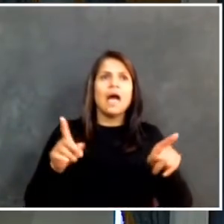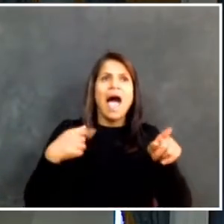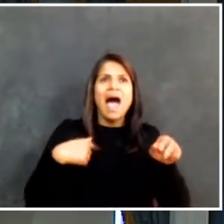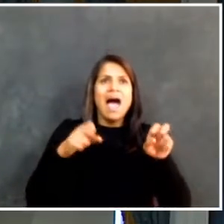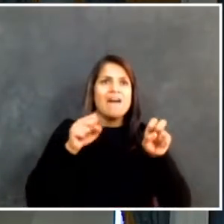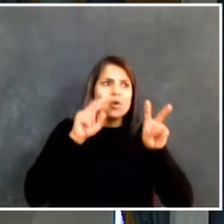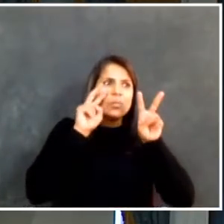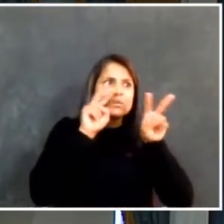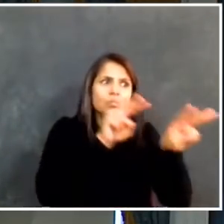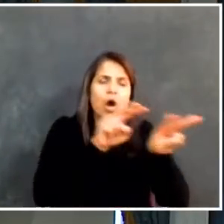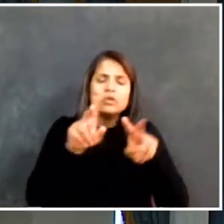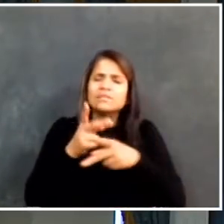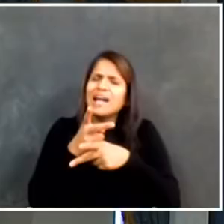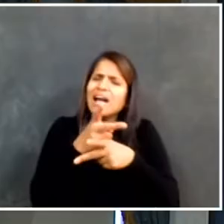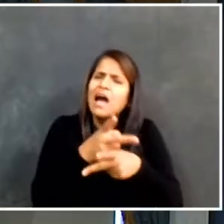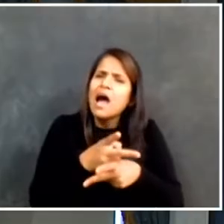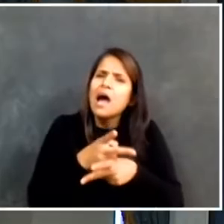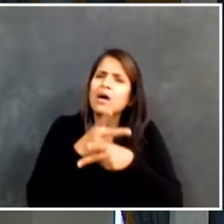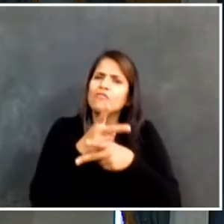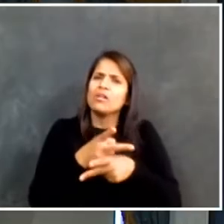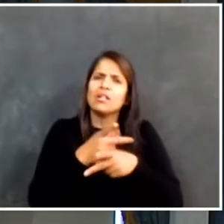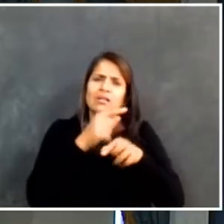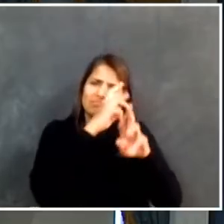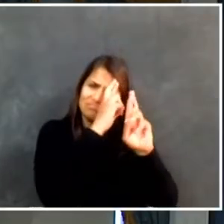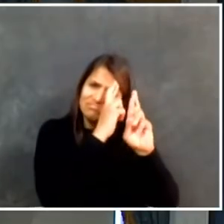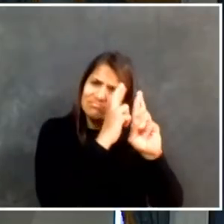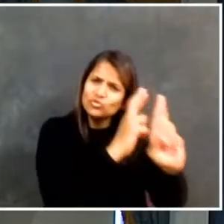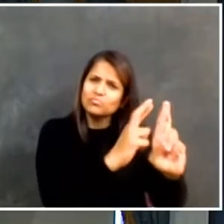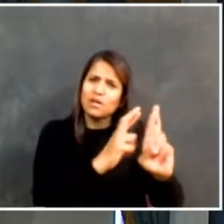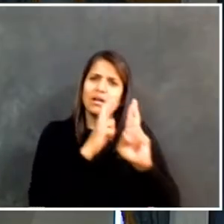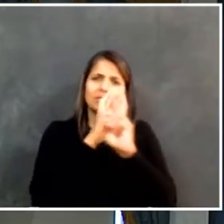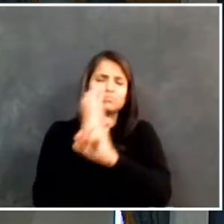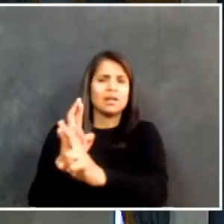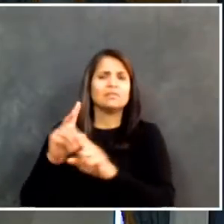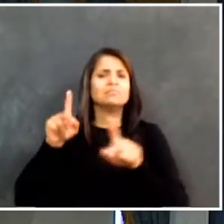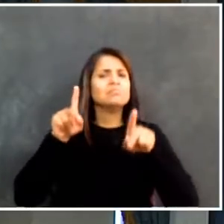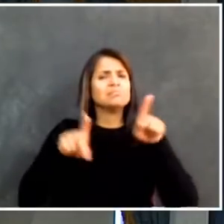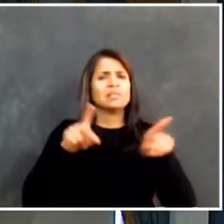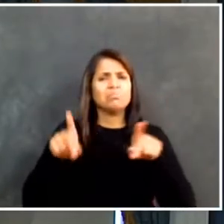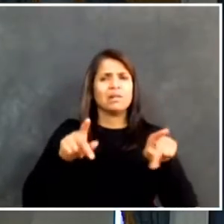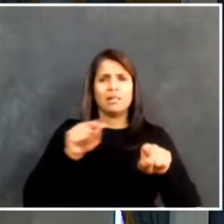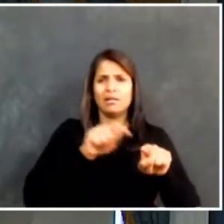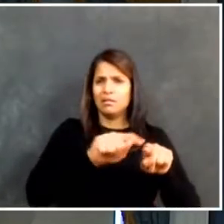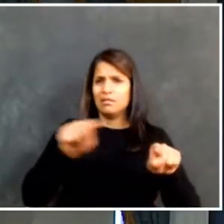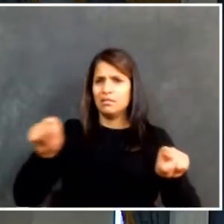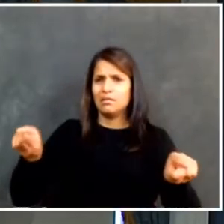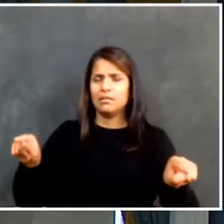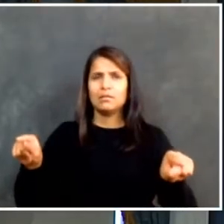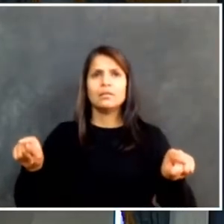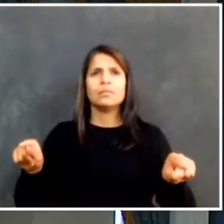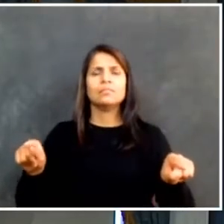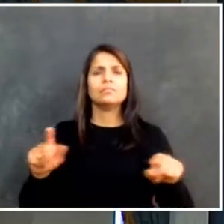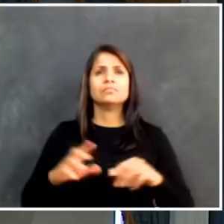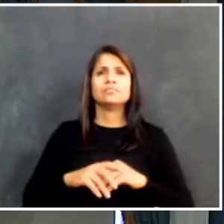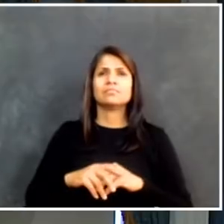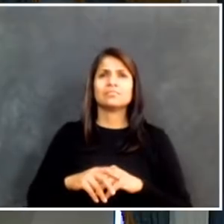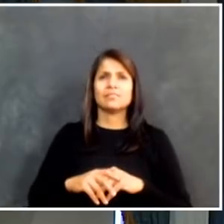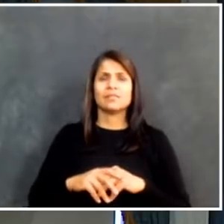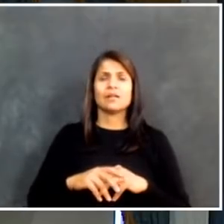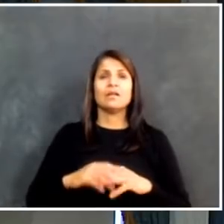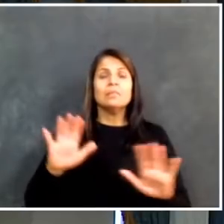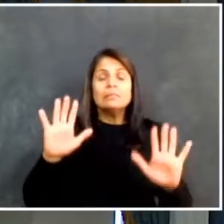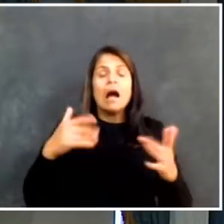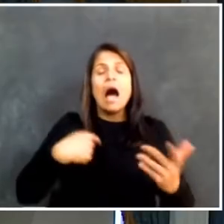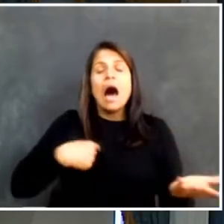it was COVID-19, but there was not the time or the reality, the condition to get a test done before the person passed away. Some people passed away